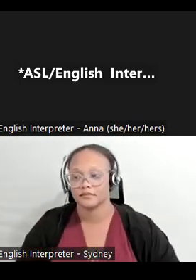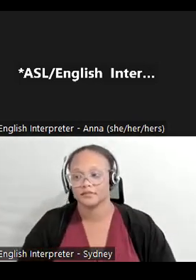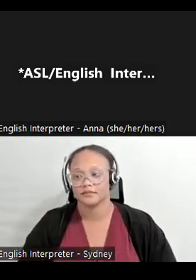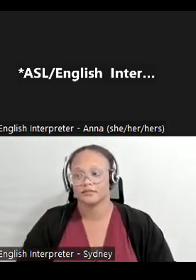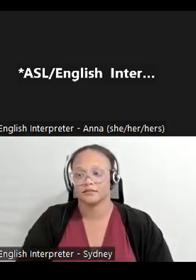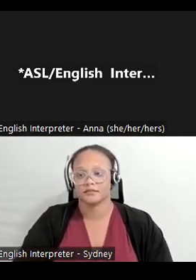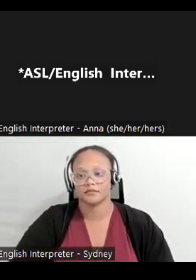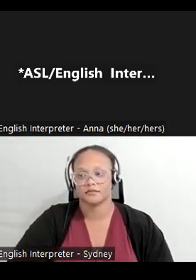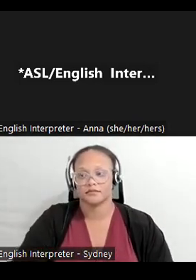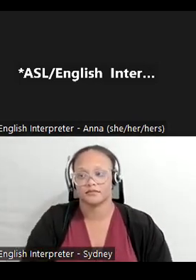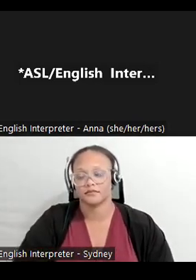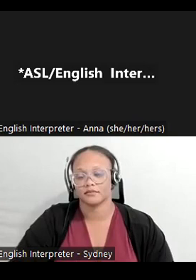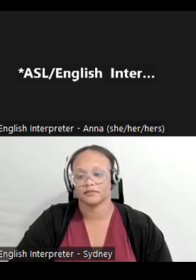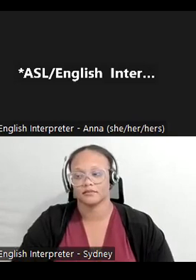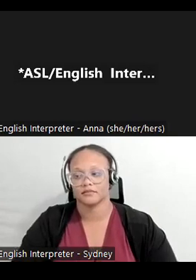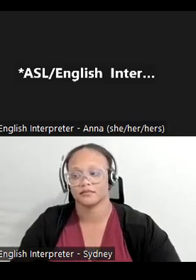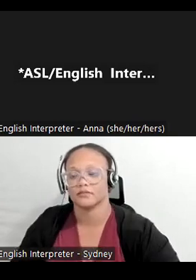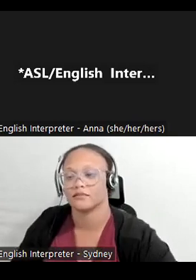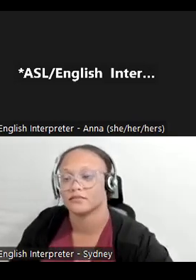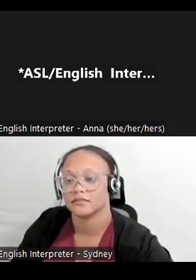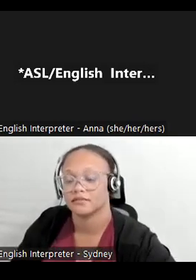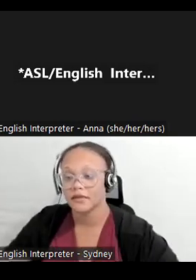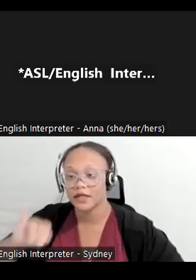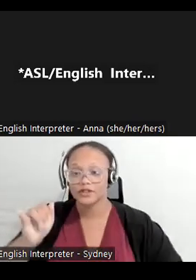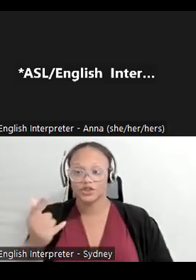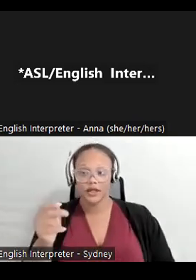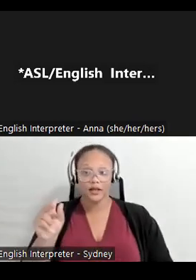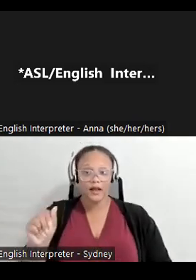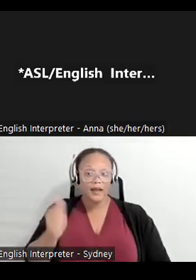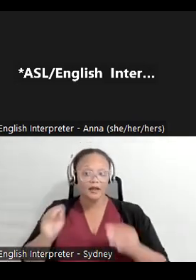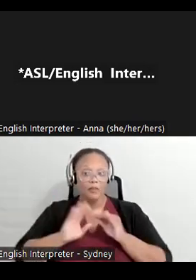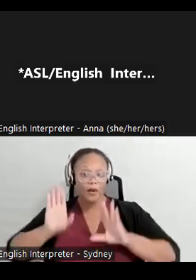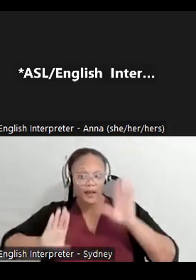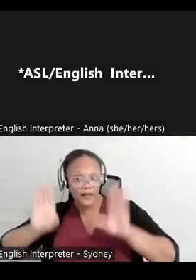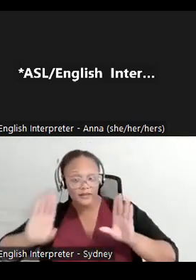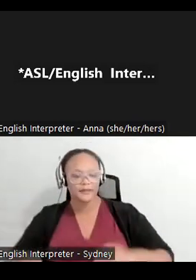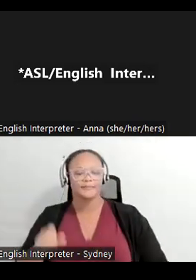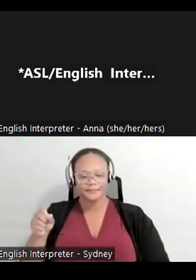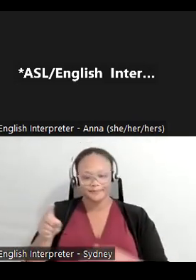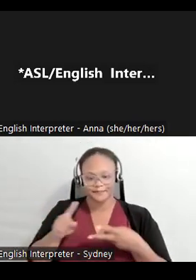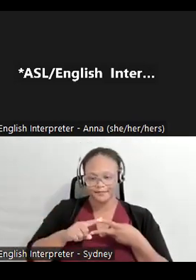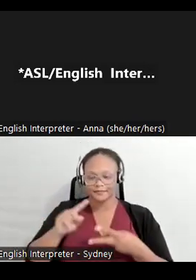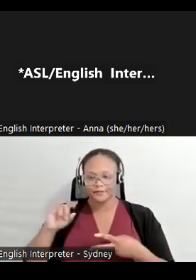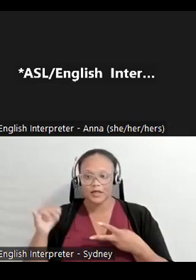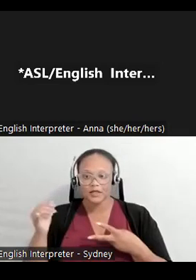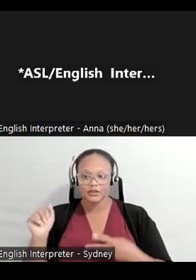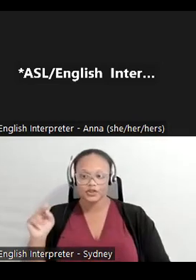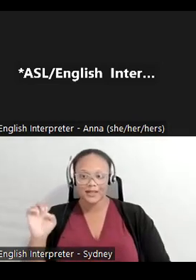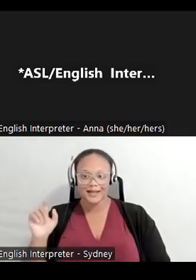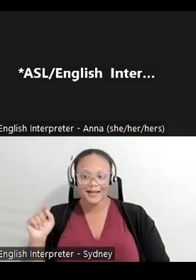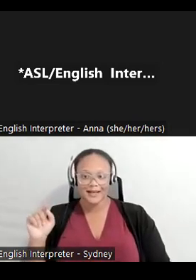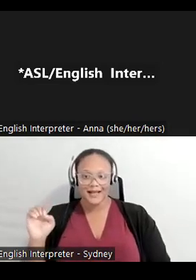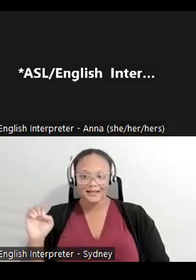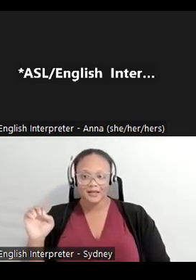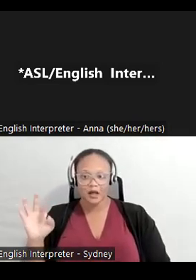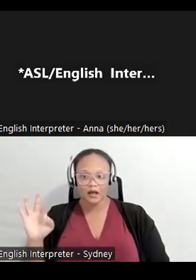Jigna, anyone else with their hand raised? Yes, Jeanette Flores. Jeanette, can you please unmute yourself?